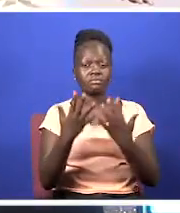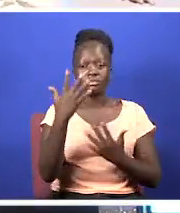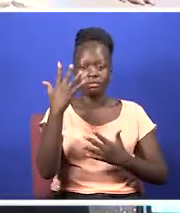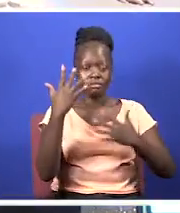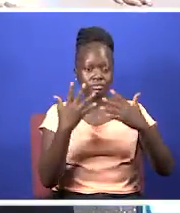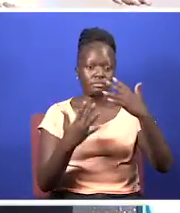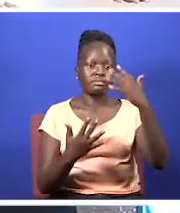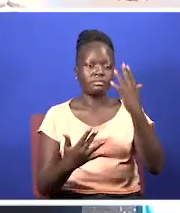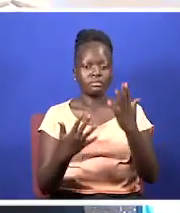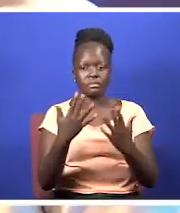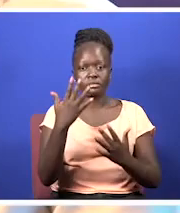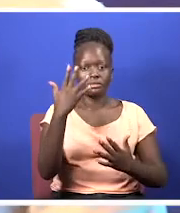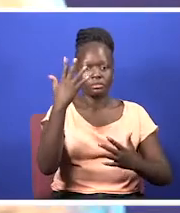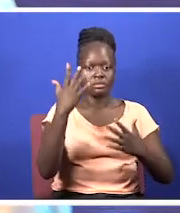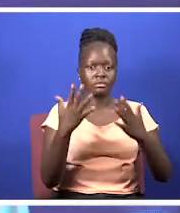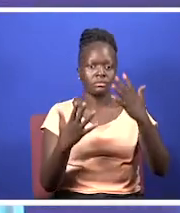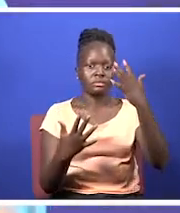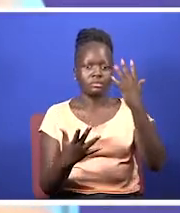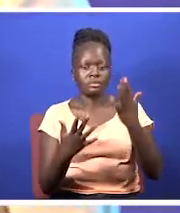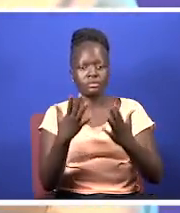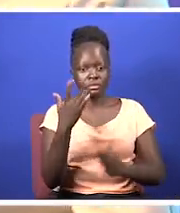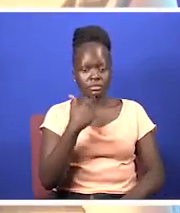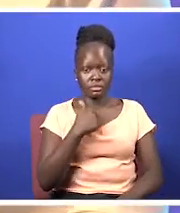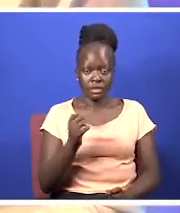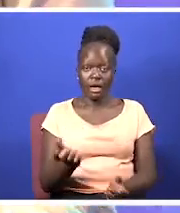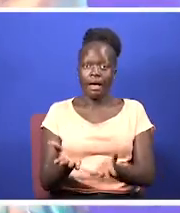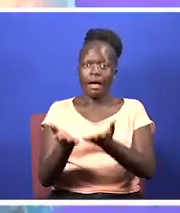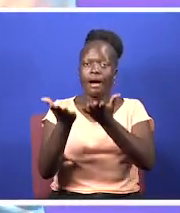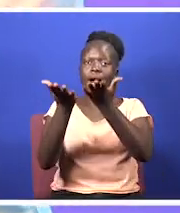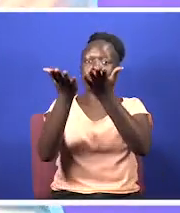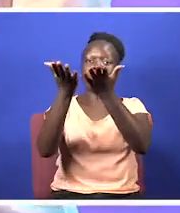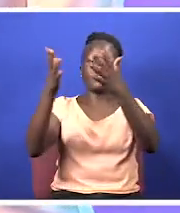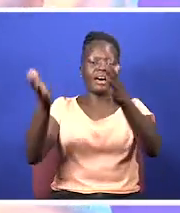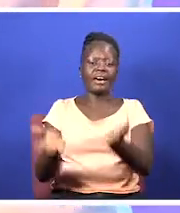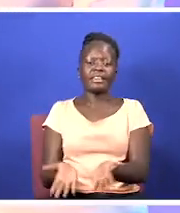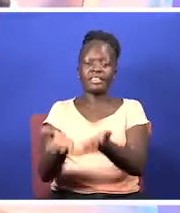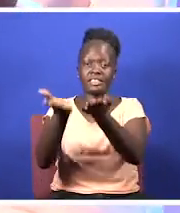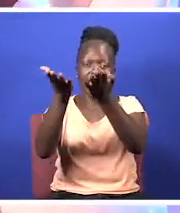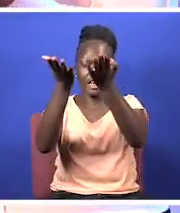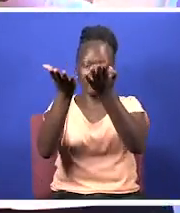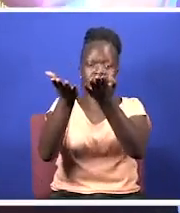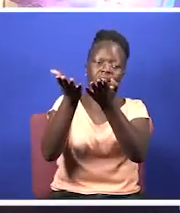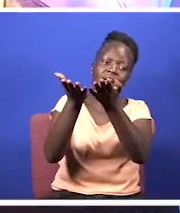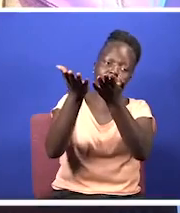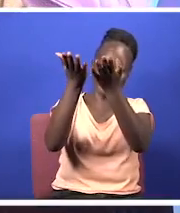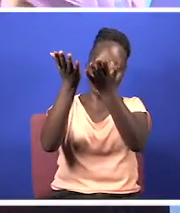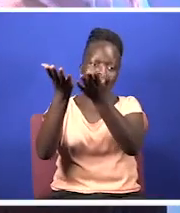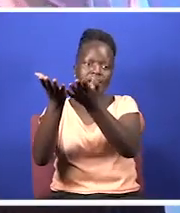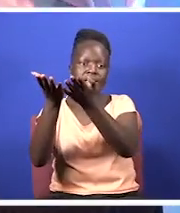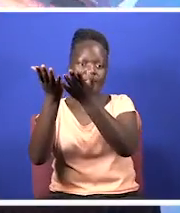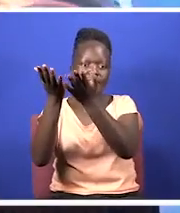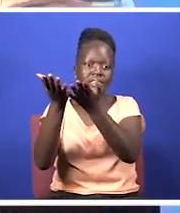provide the fire. I'll provide the sacrifice. I'll provide the